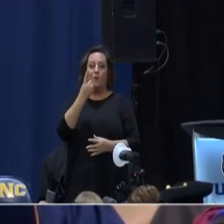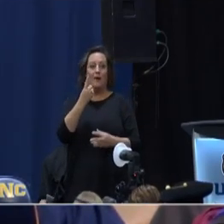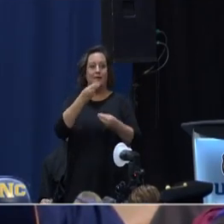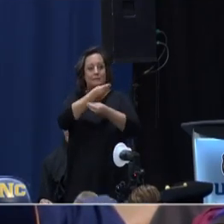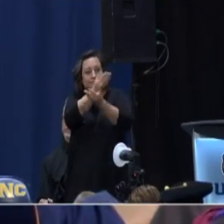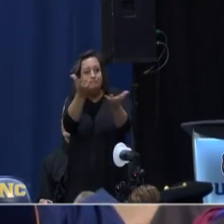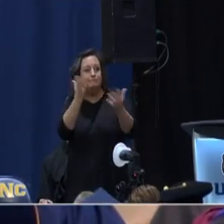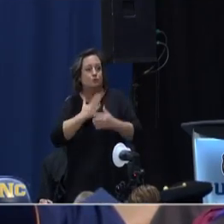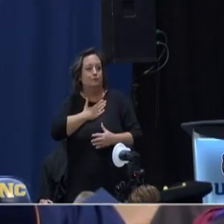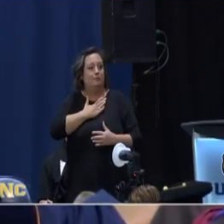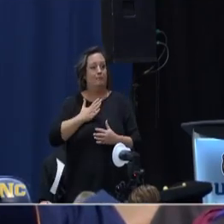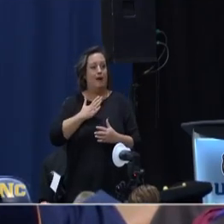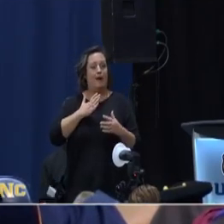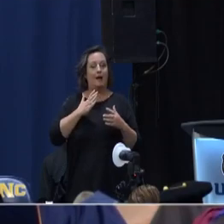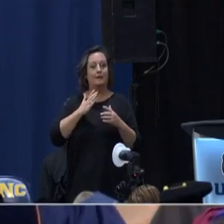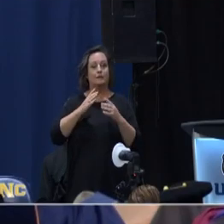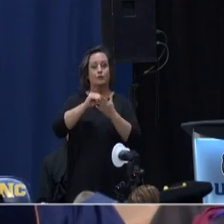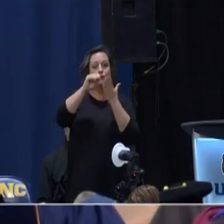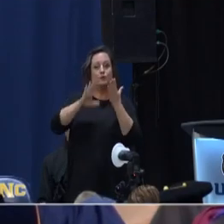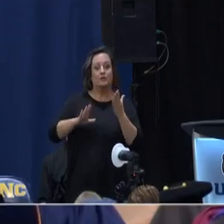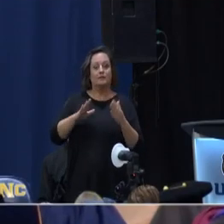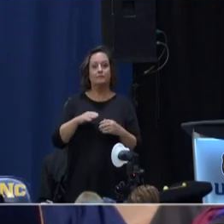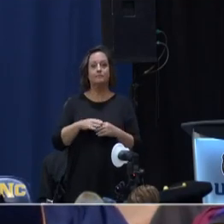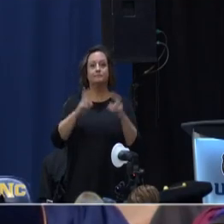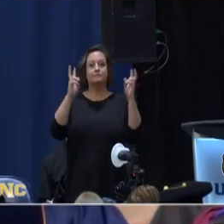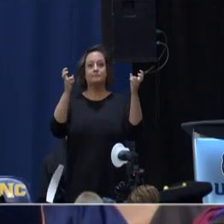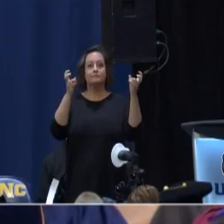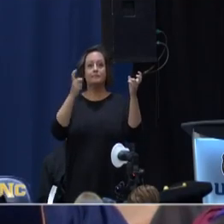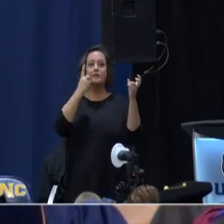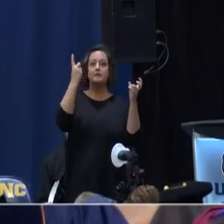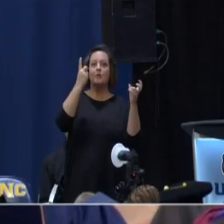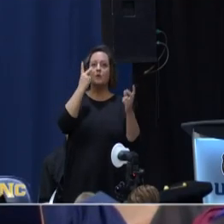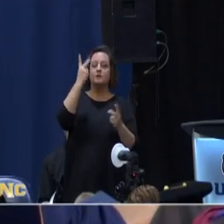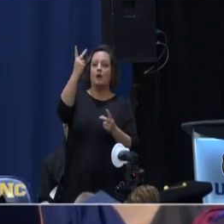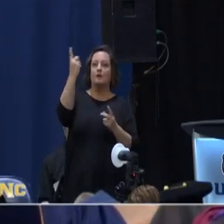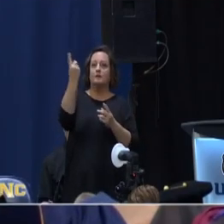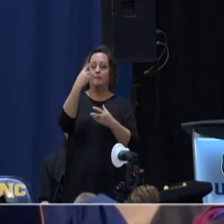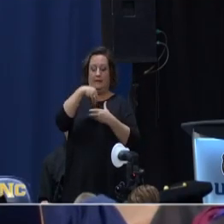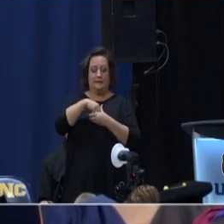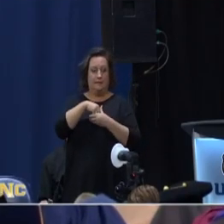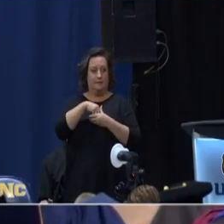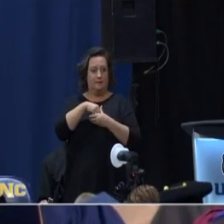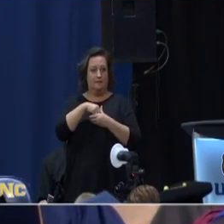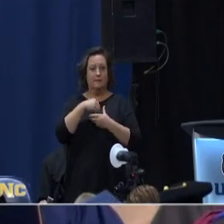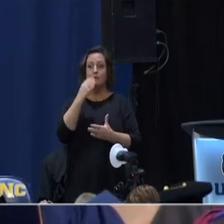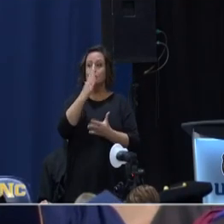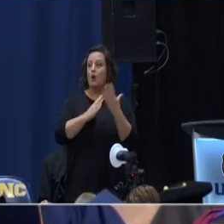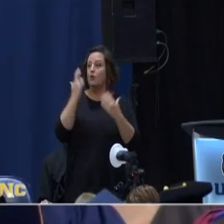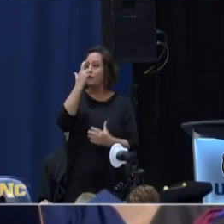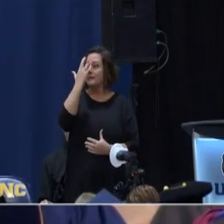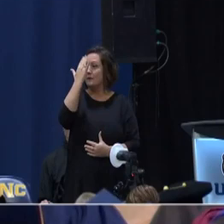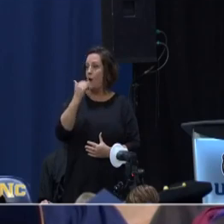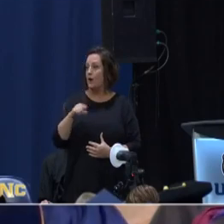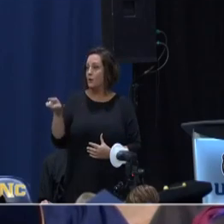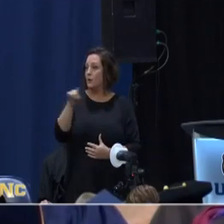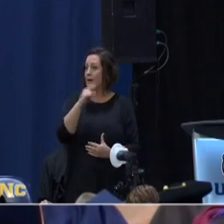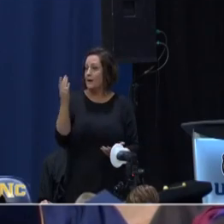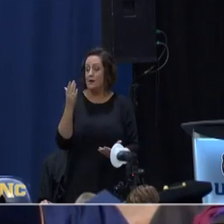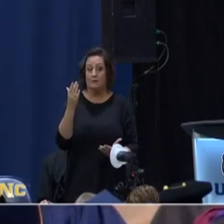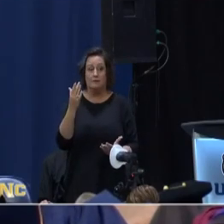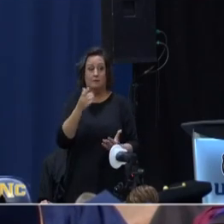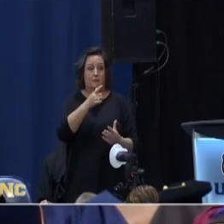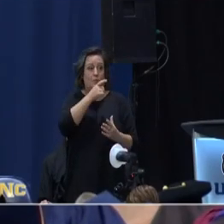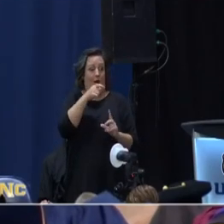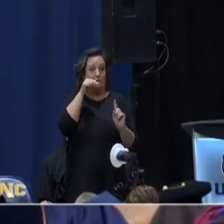today. Someone saw something in you once. That's partly why you are here today. Whoever it was had